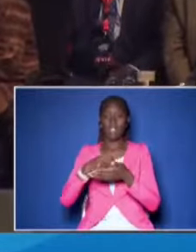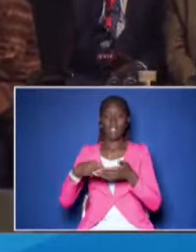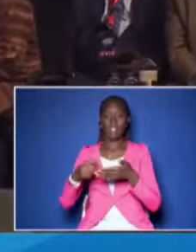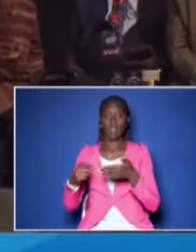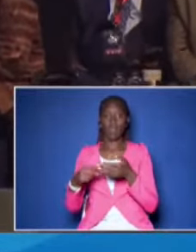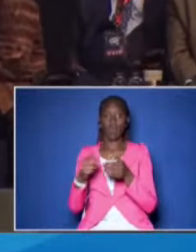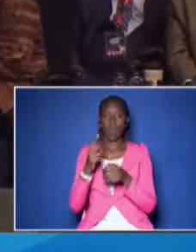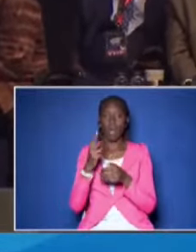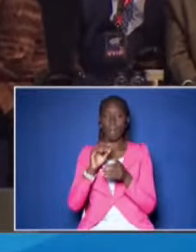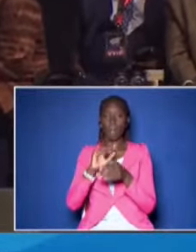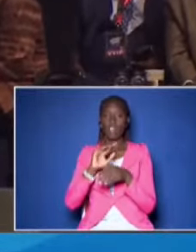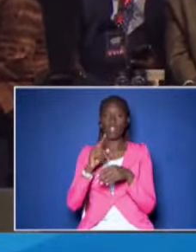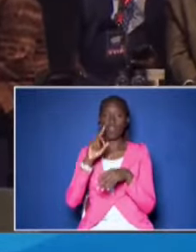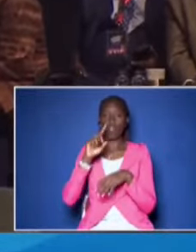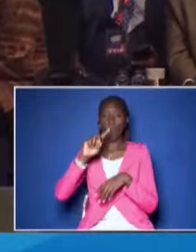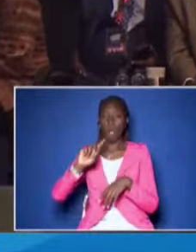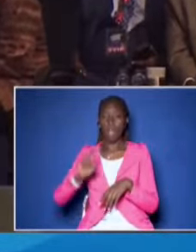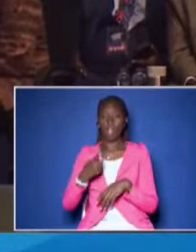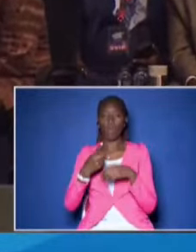1,600